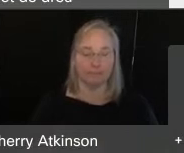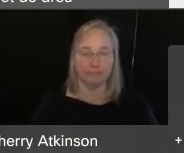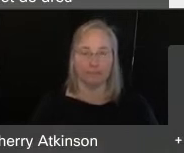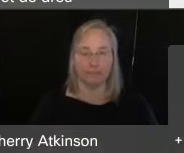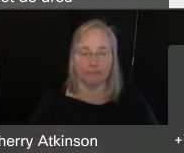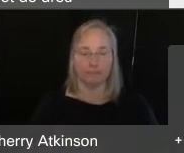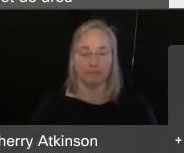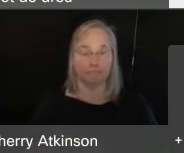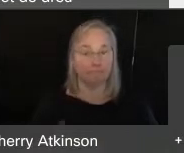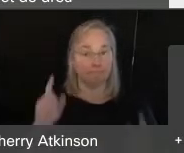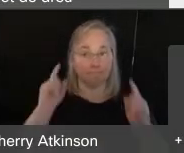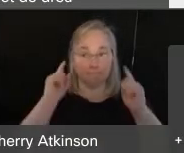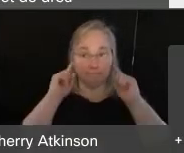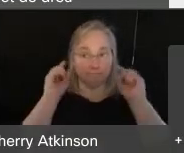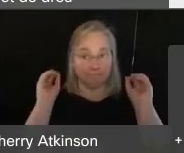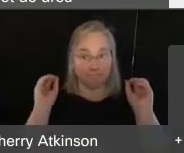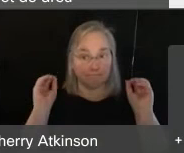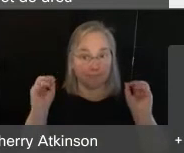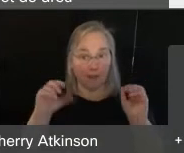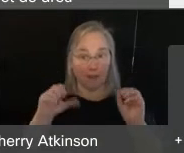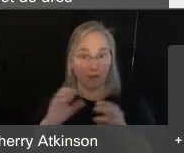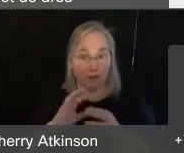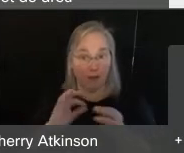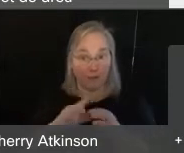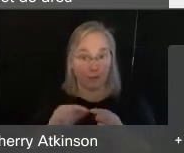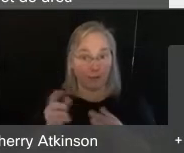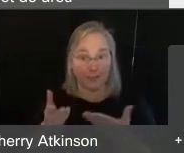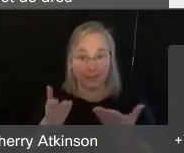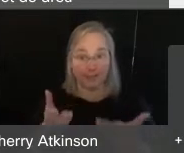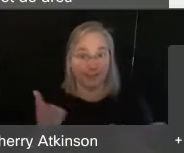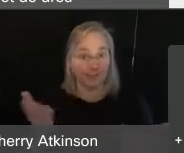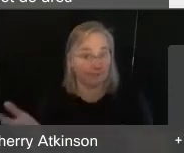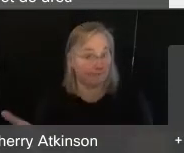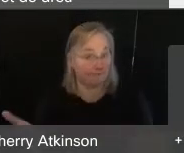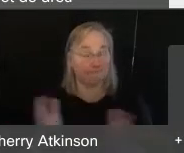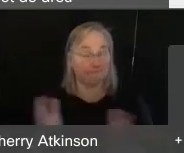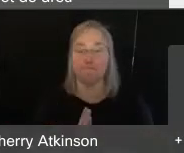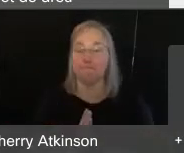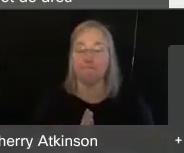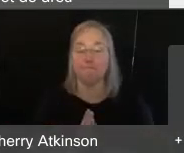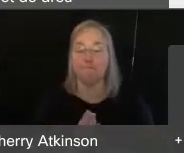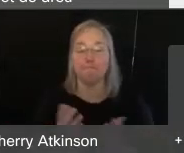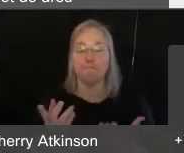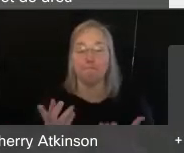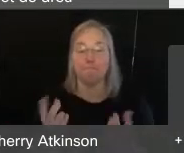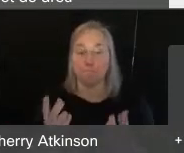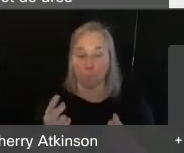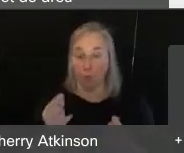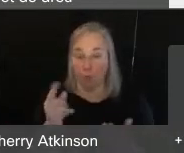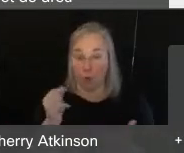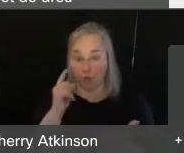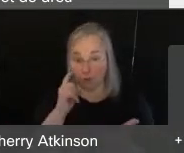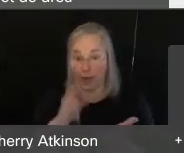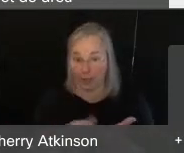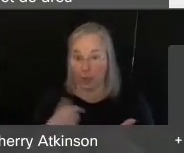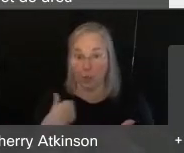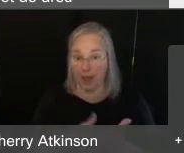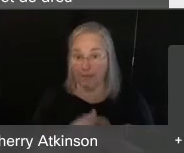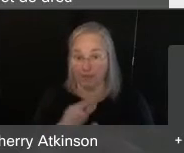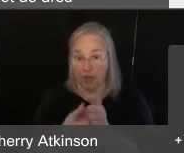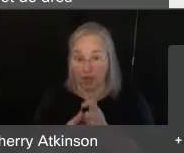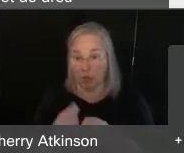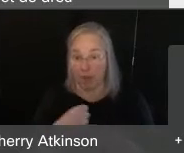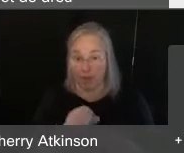Well, I don't hear any other comments or suggestions. Do we want to, recognizing we have a change to make on